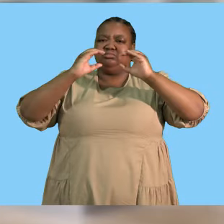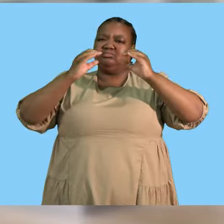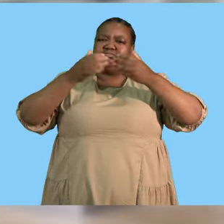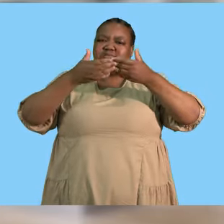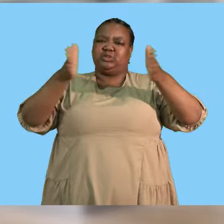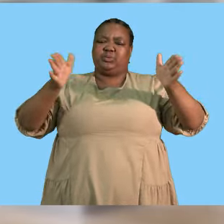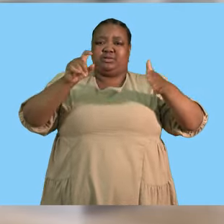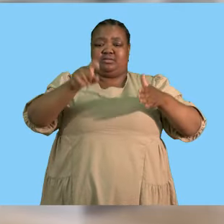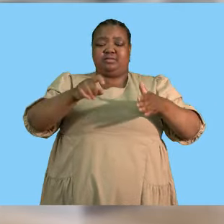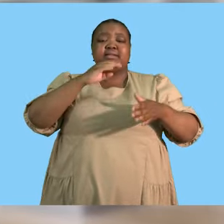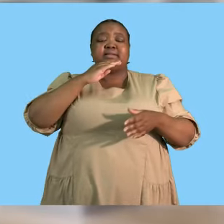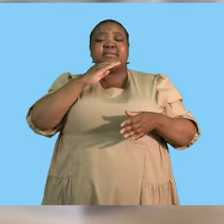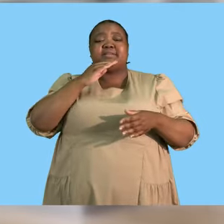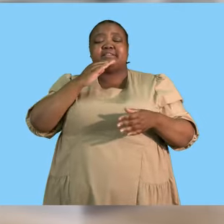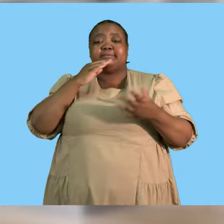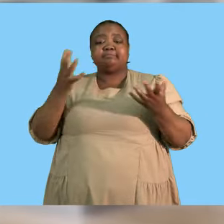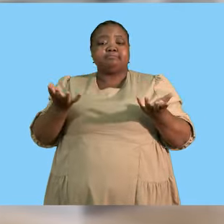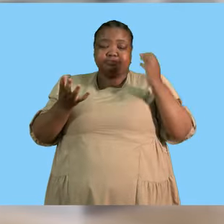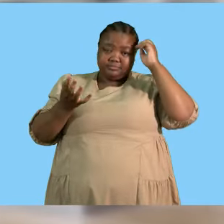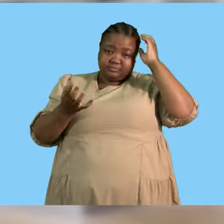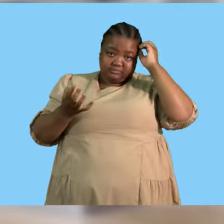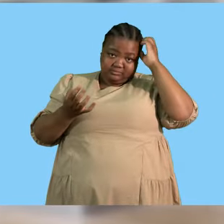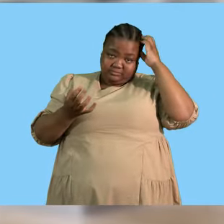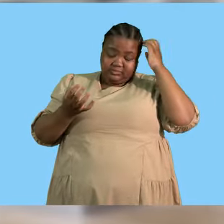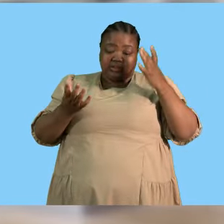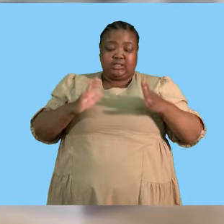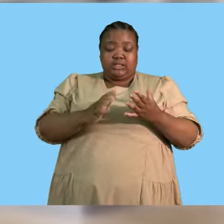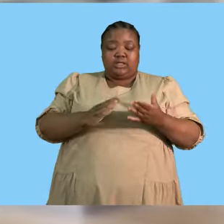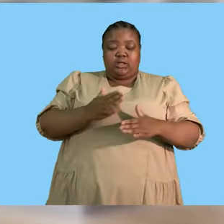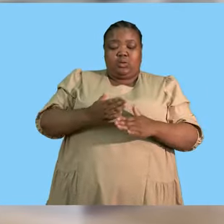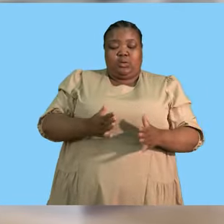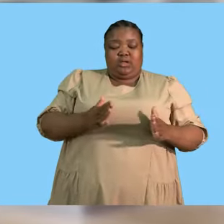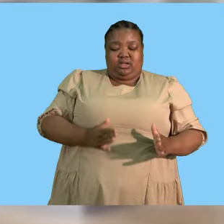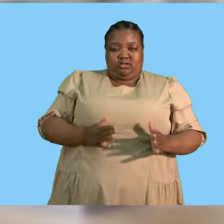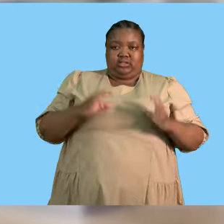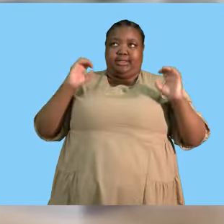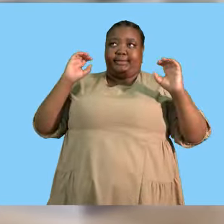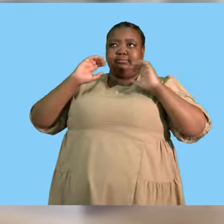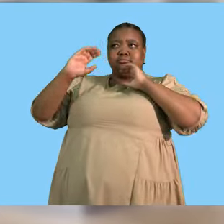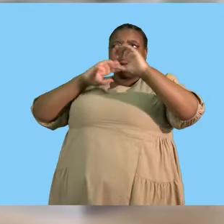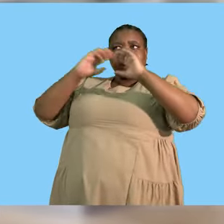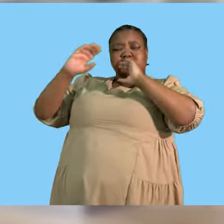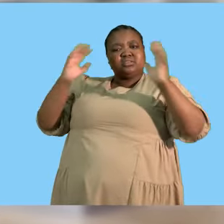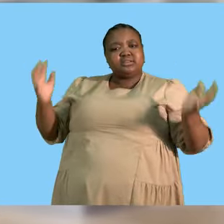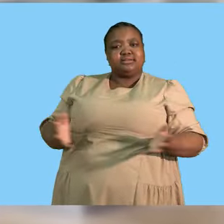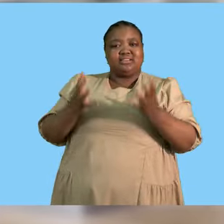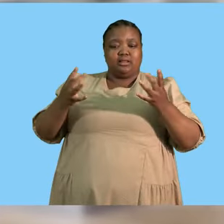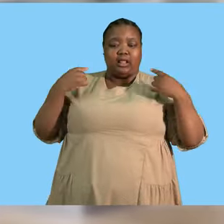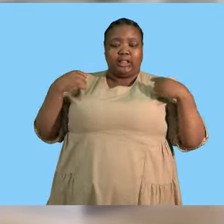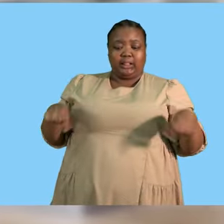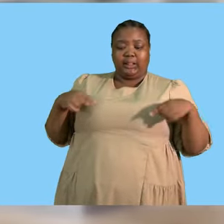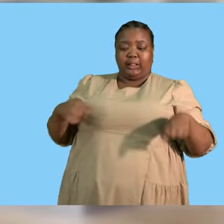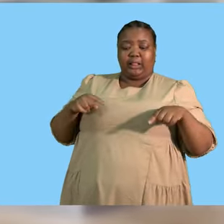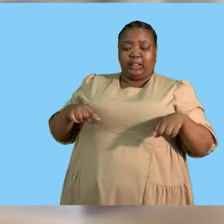this simply means that you are encouraging your employees to communicate their ideas without fear of being